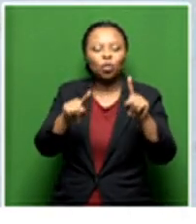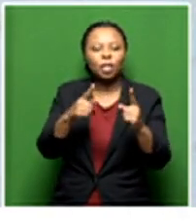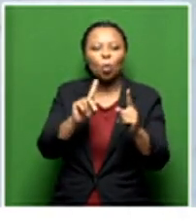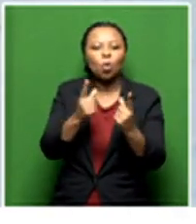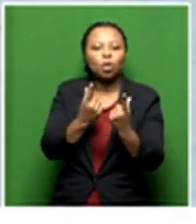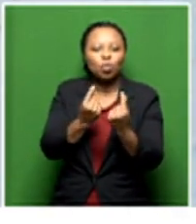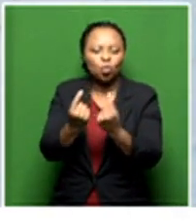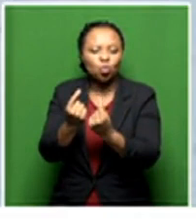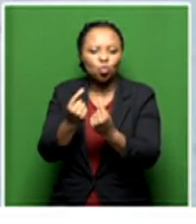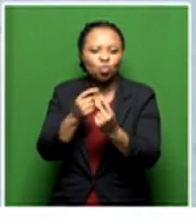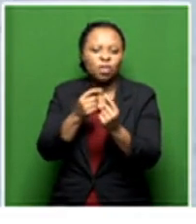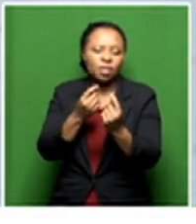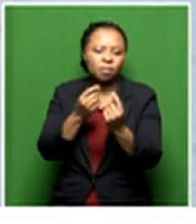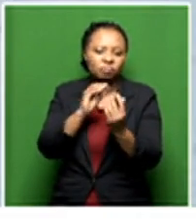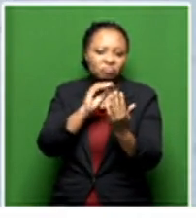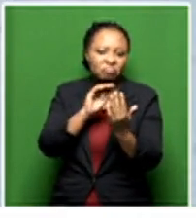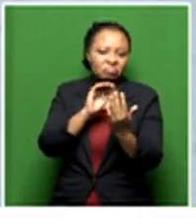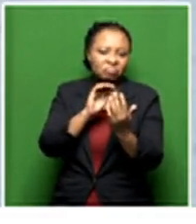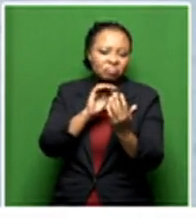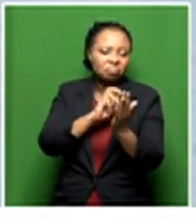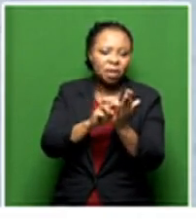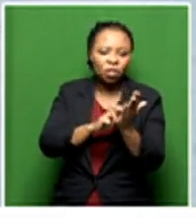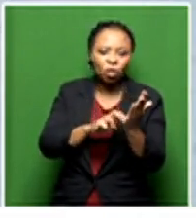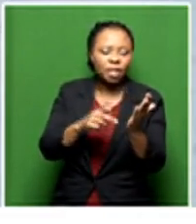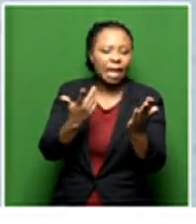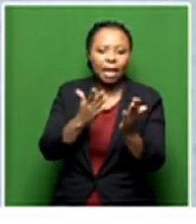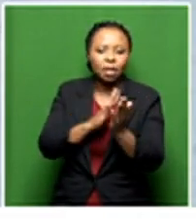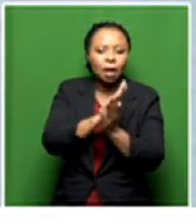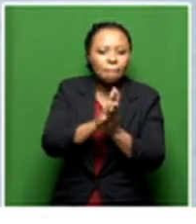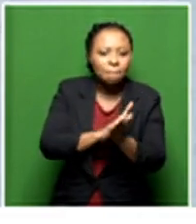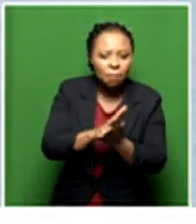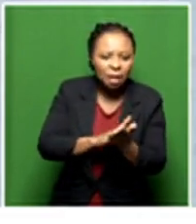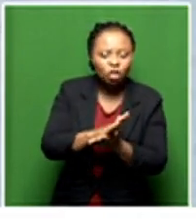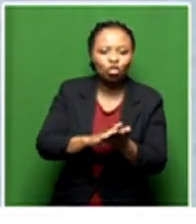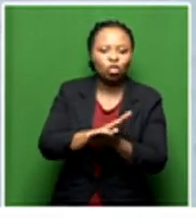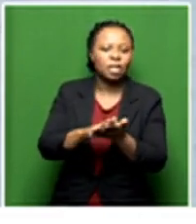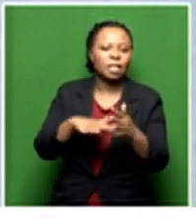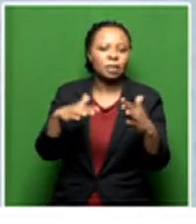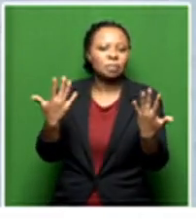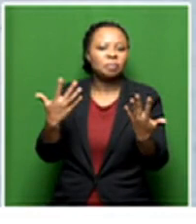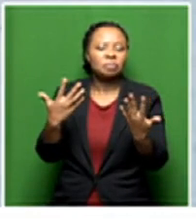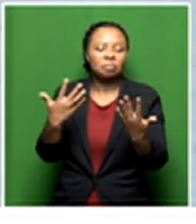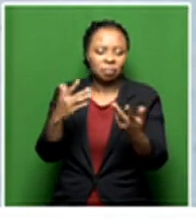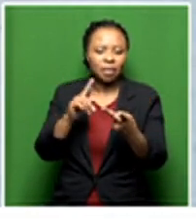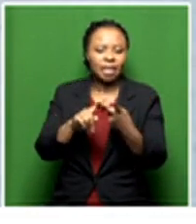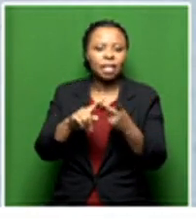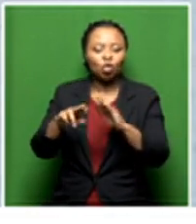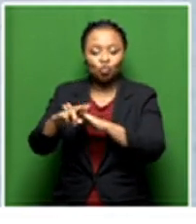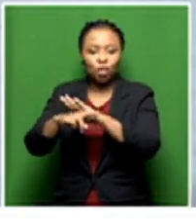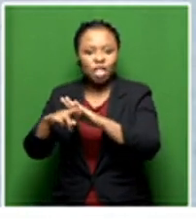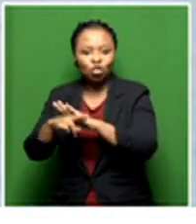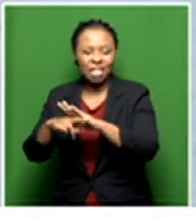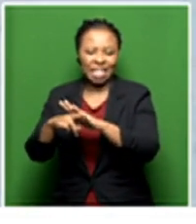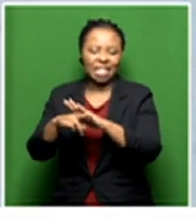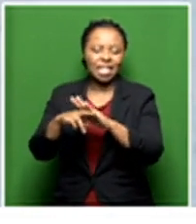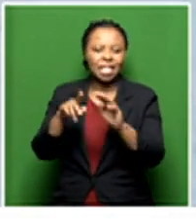this style, which is the washing of hands. It is also defined by the regions. If you